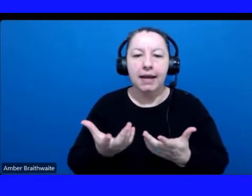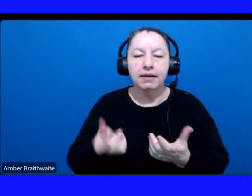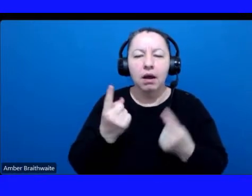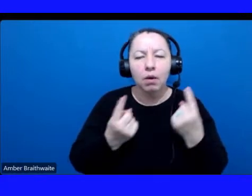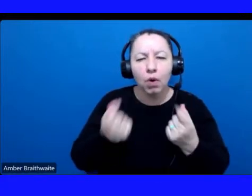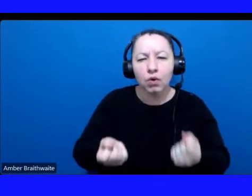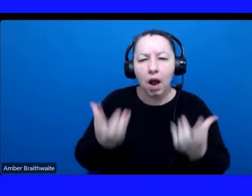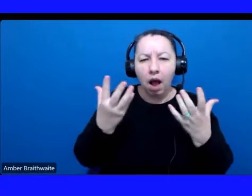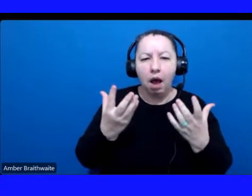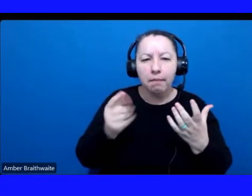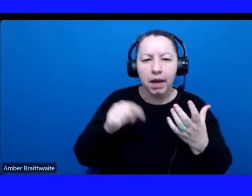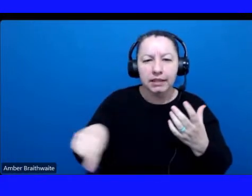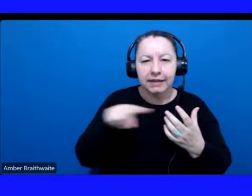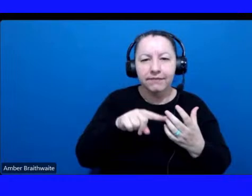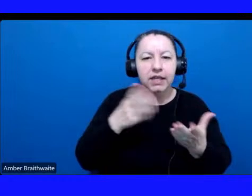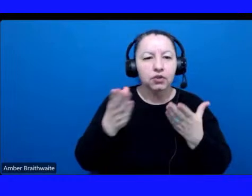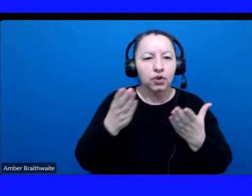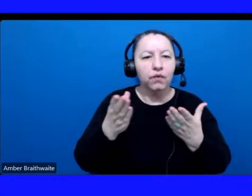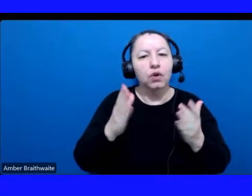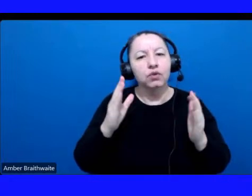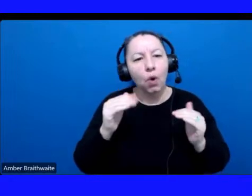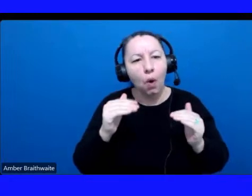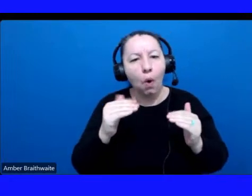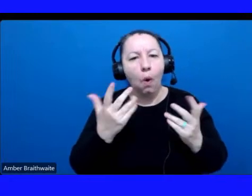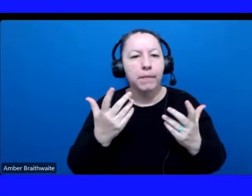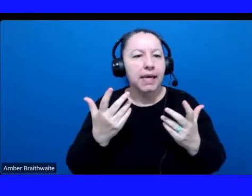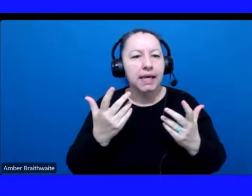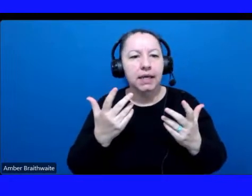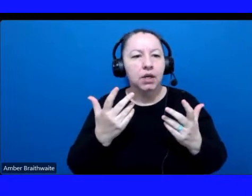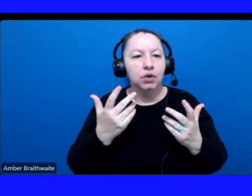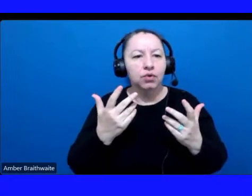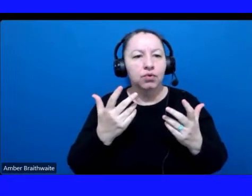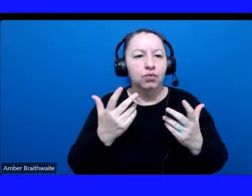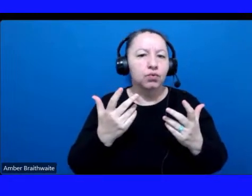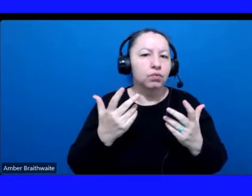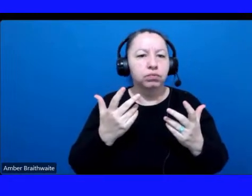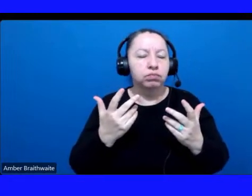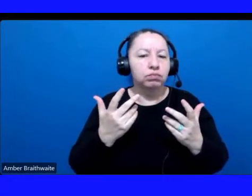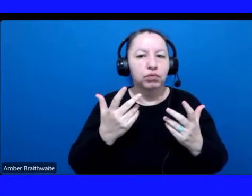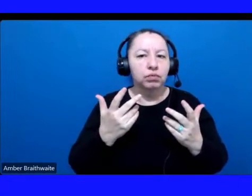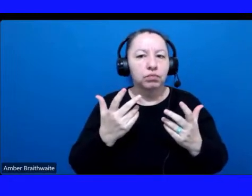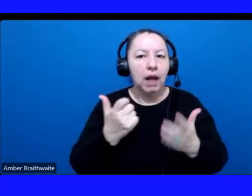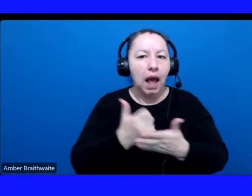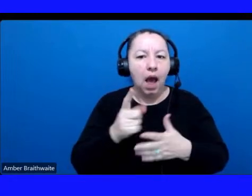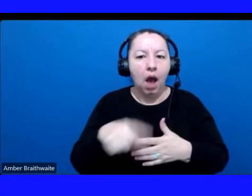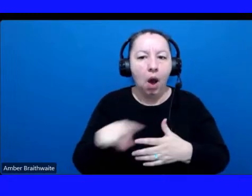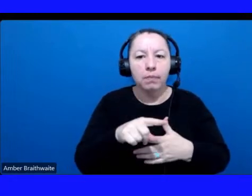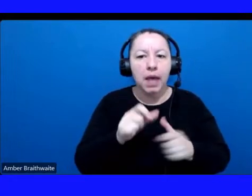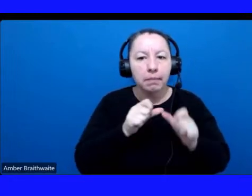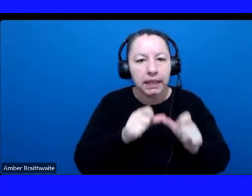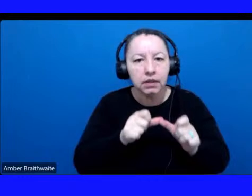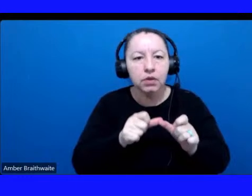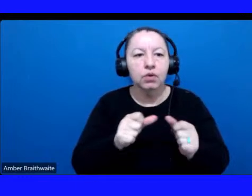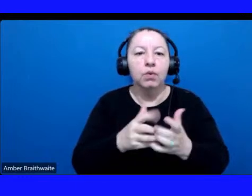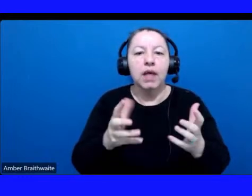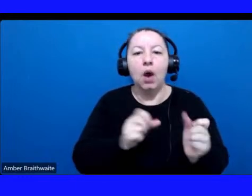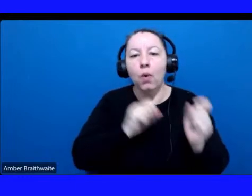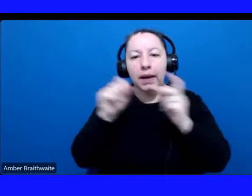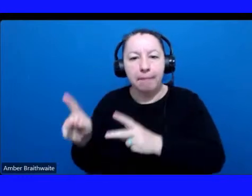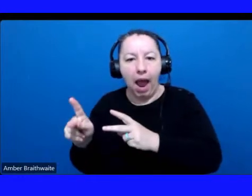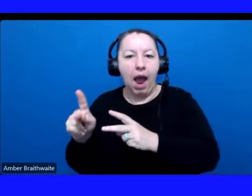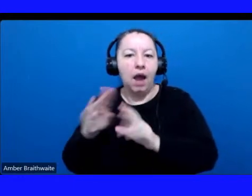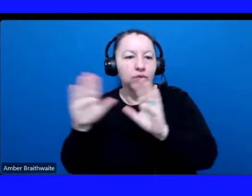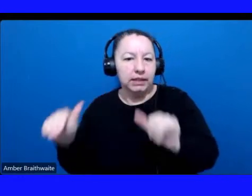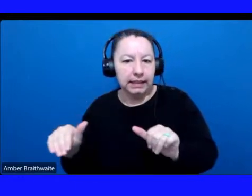questions? Yes, this is wonderful. As some of you know, I've in the past had some involvement with the prison system in New